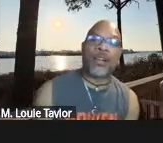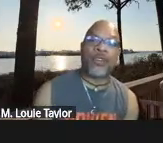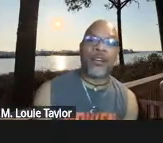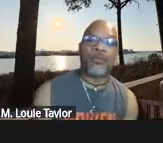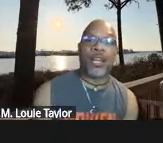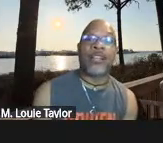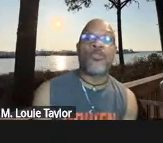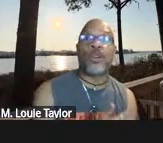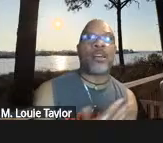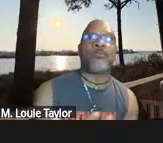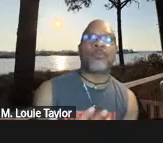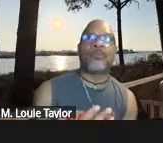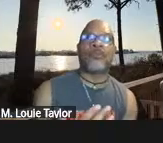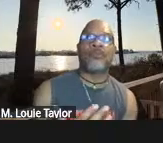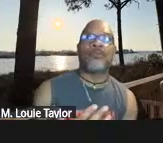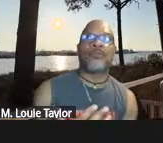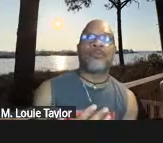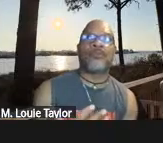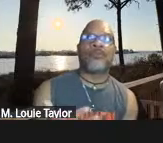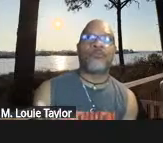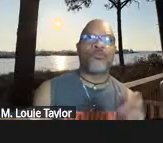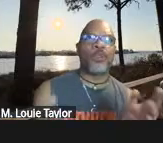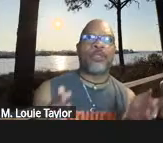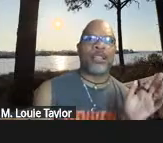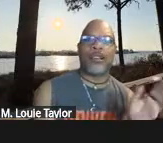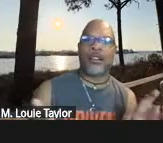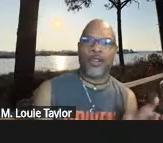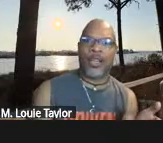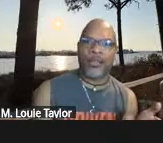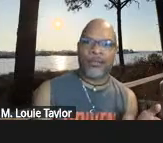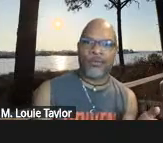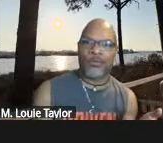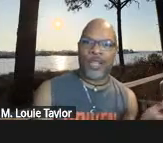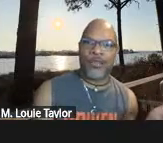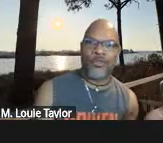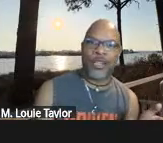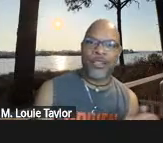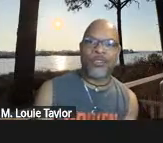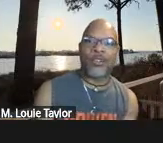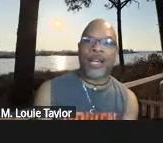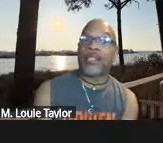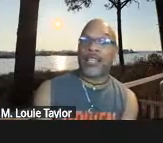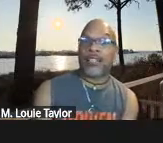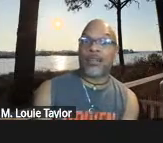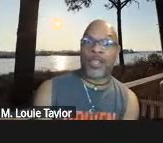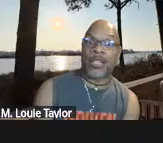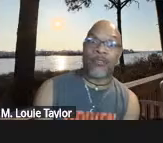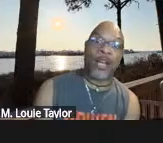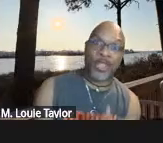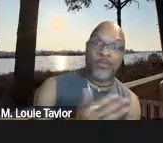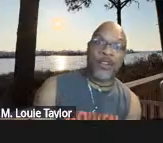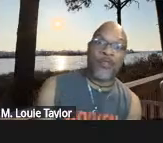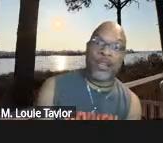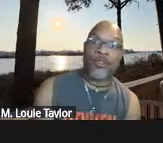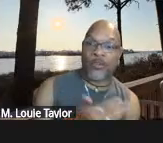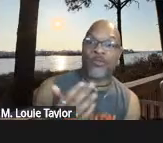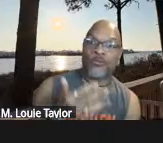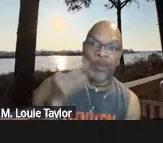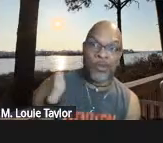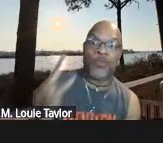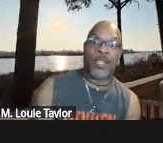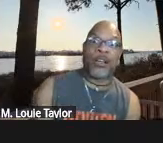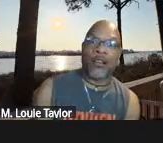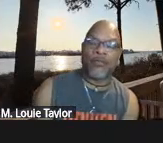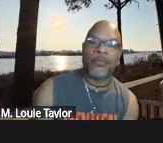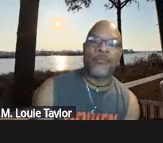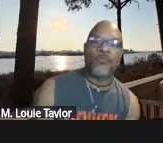oh, I'm better now. And I don't wake up weirdly hungry in the morning and going, I need something like right this very minute, or I will